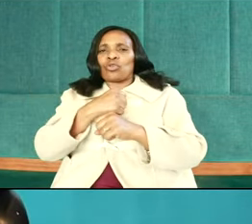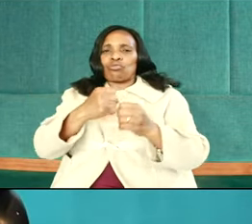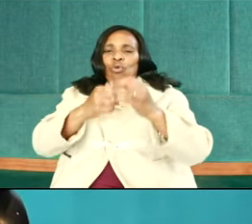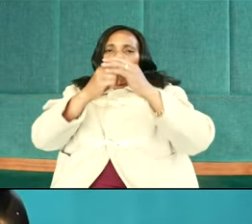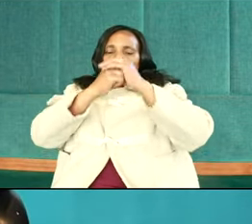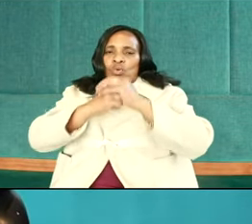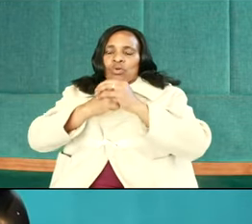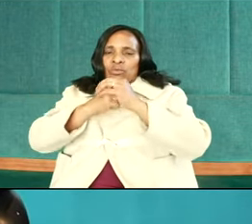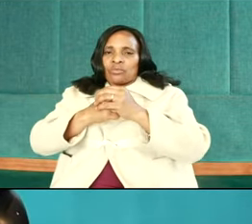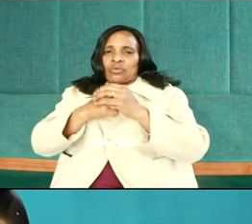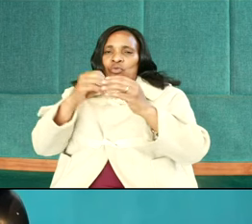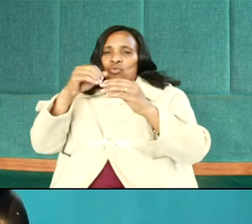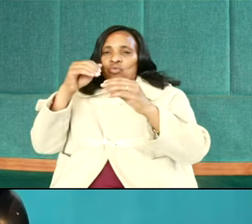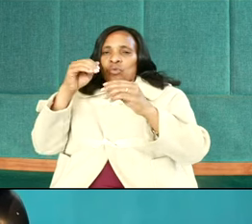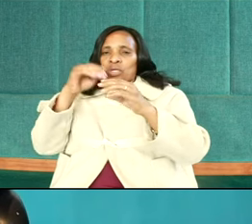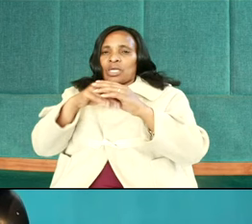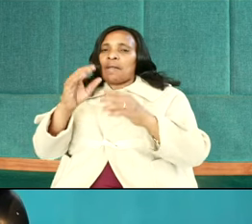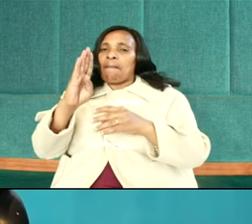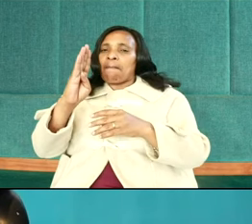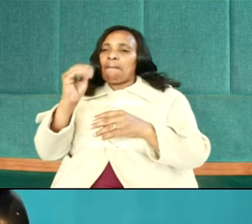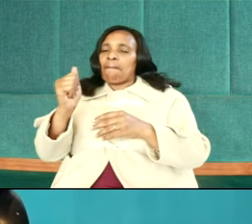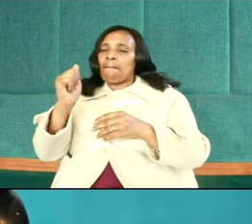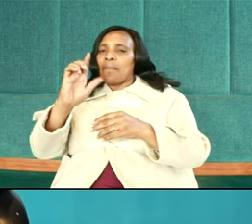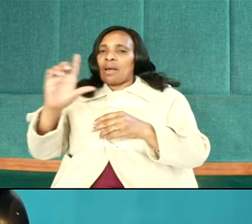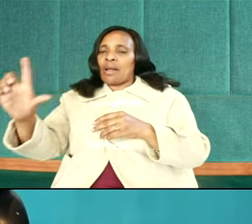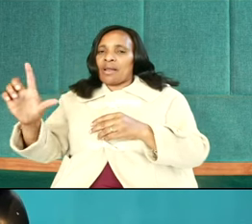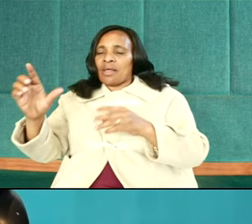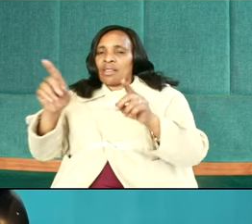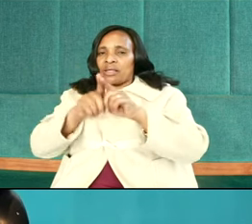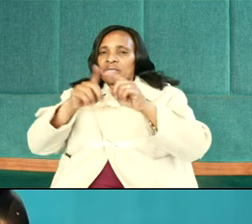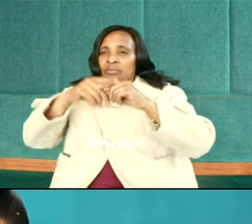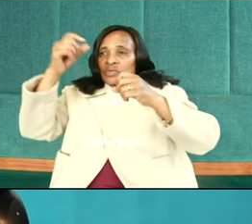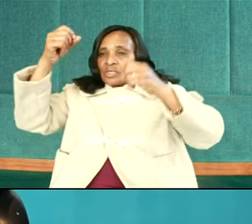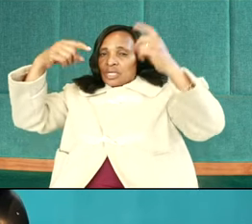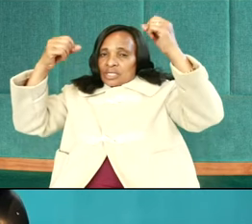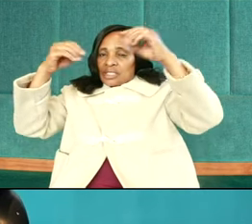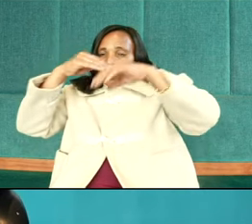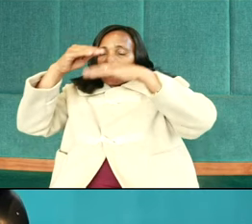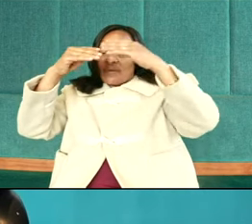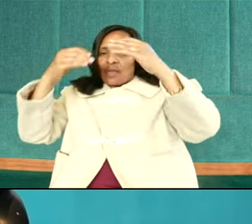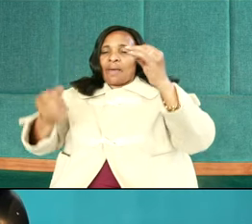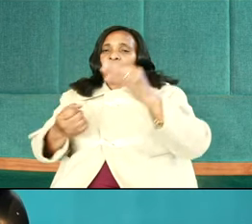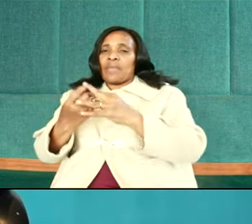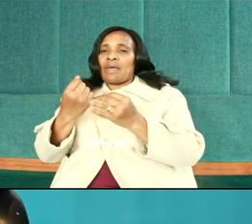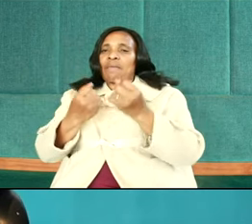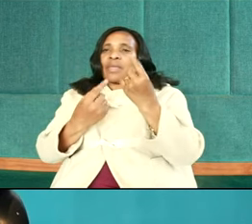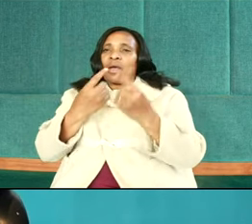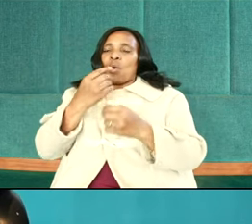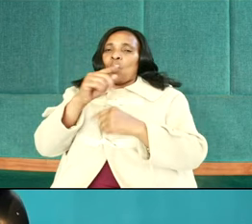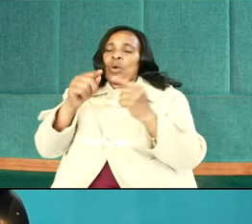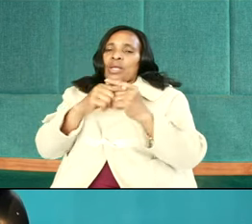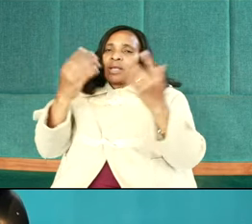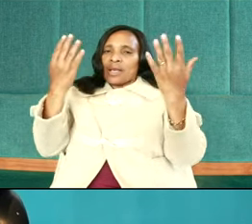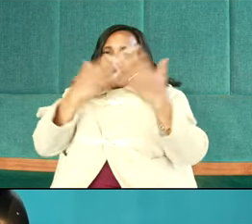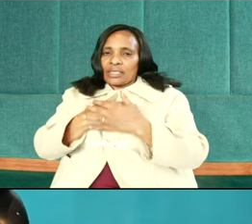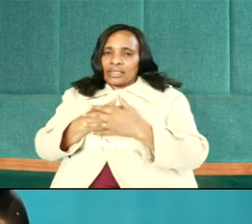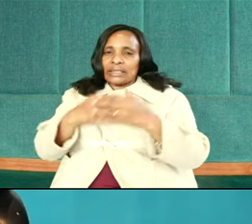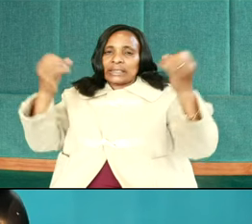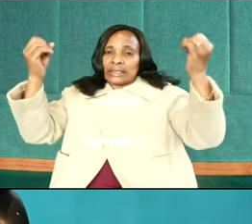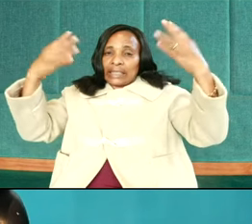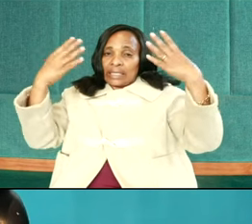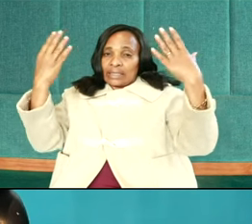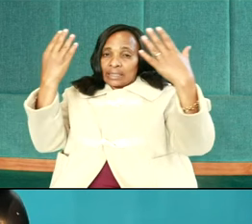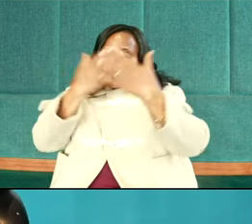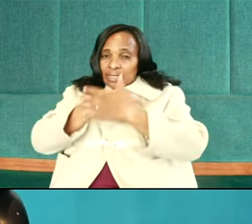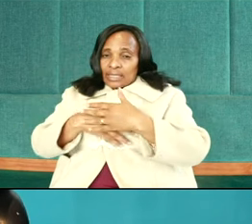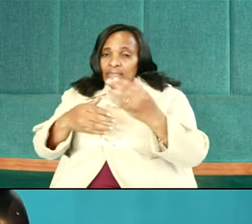the knee to Baal. Like the stars of heaven, which appear only at night, these faithful ones will shine forth when darkness